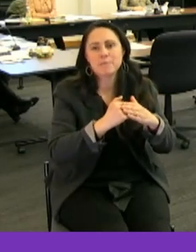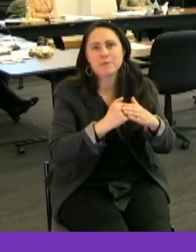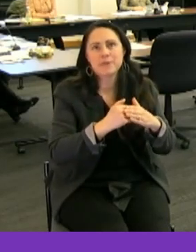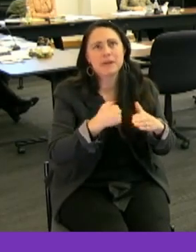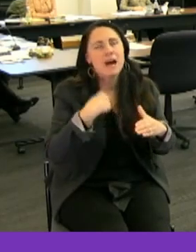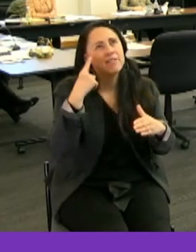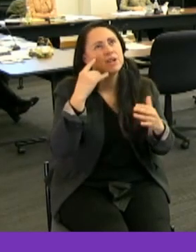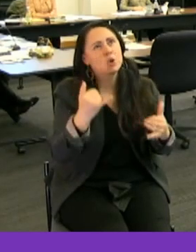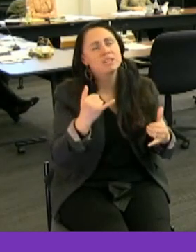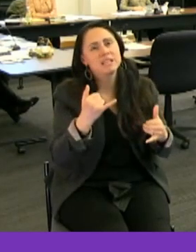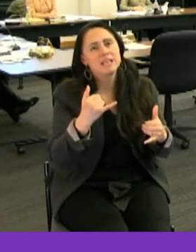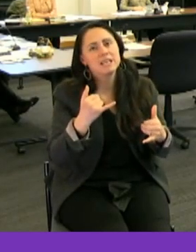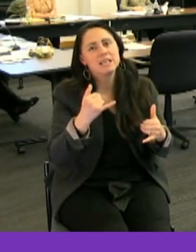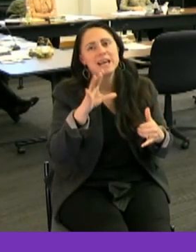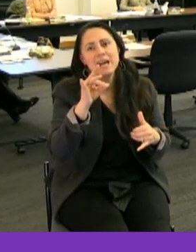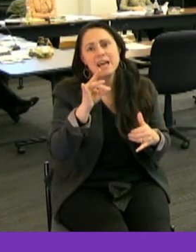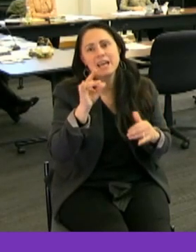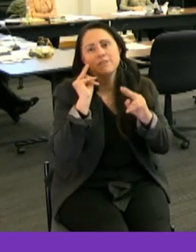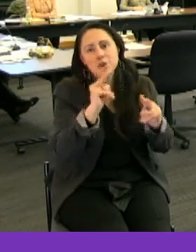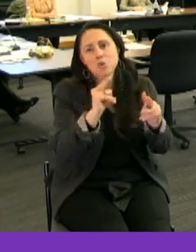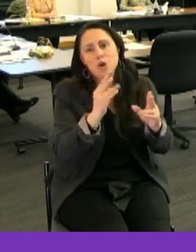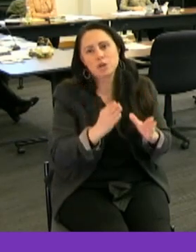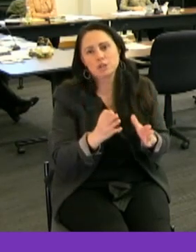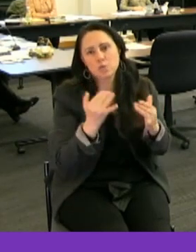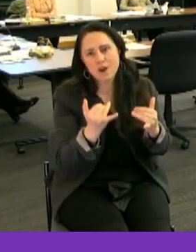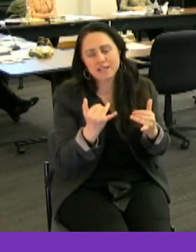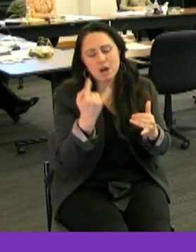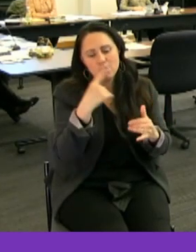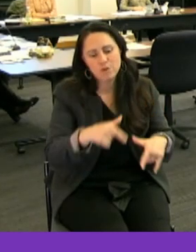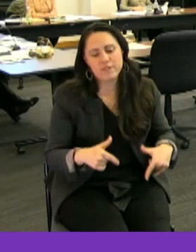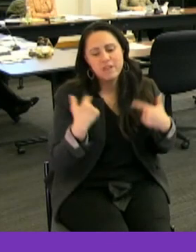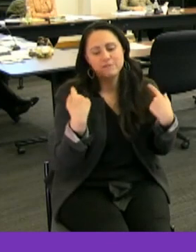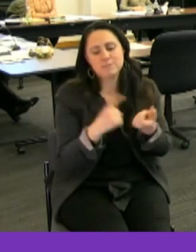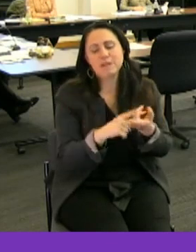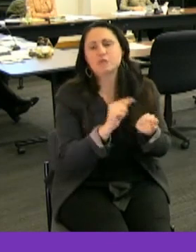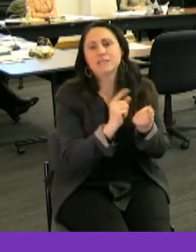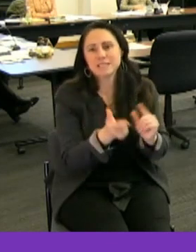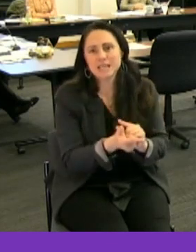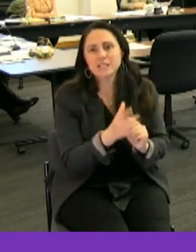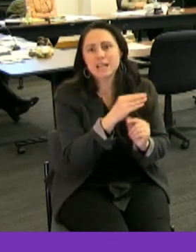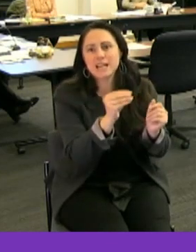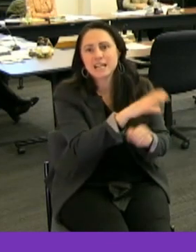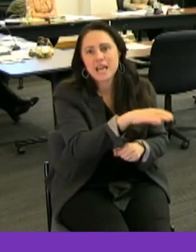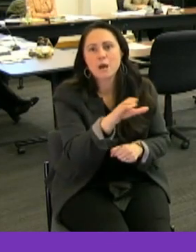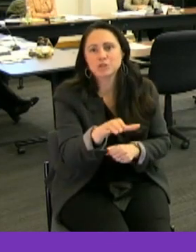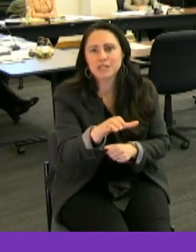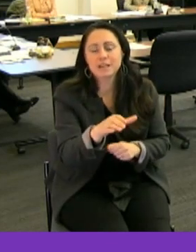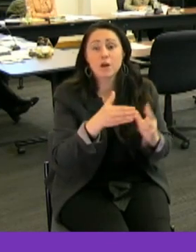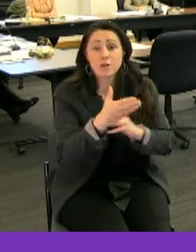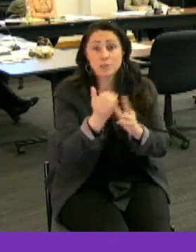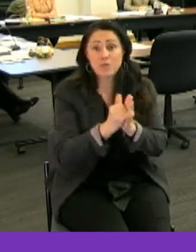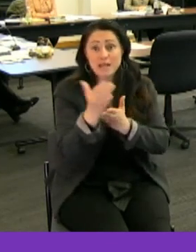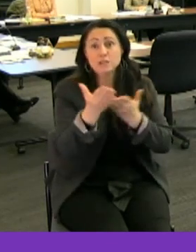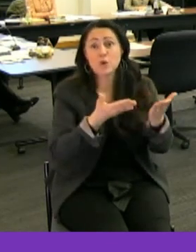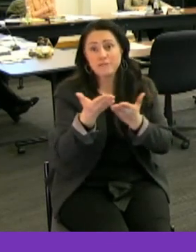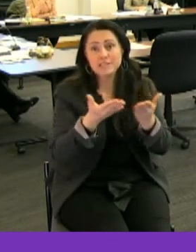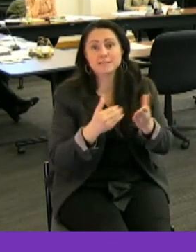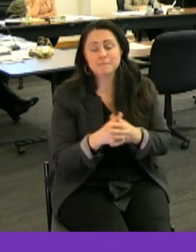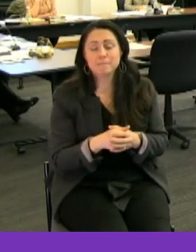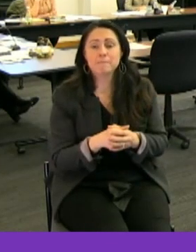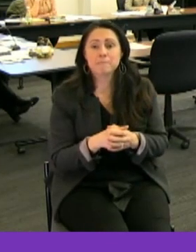I think currently we're sitting at 8 viewers of our live Spanish translation and caption through that